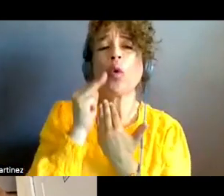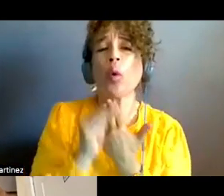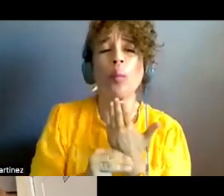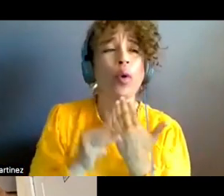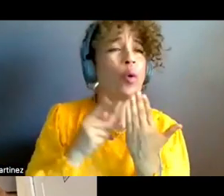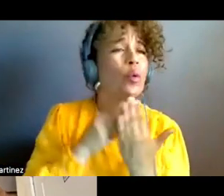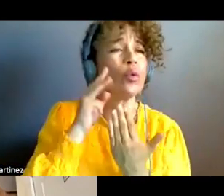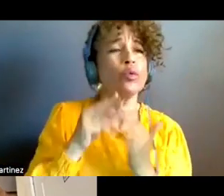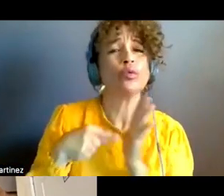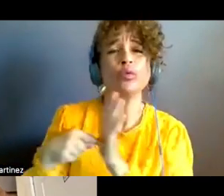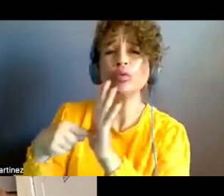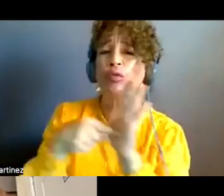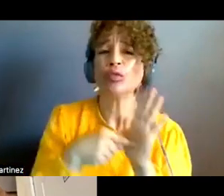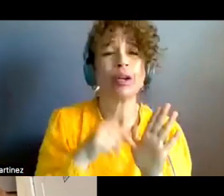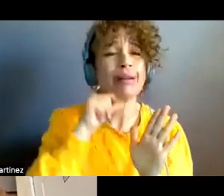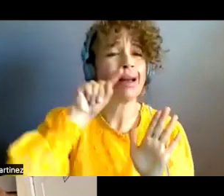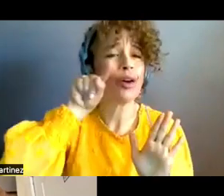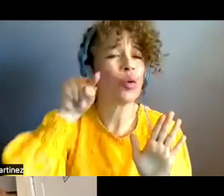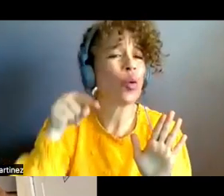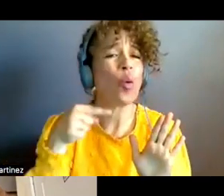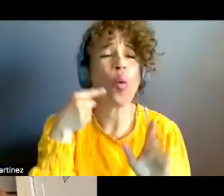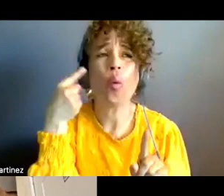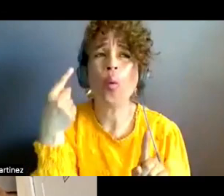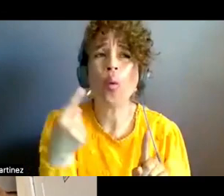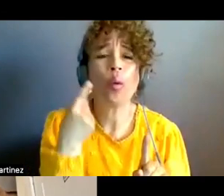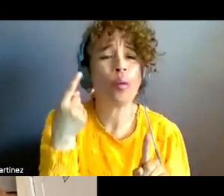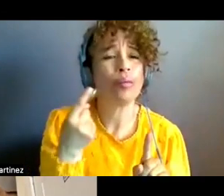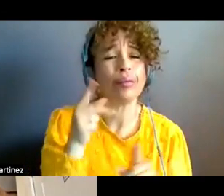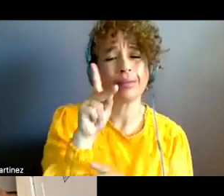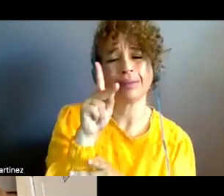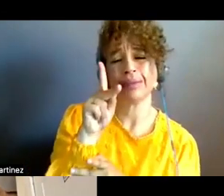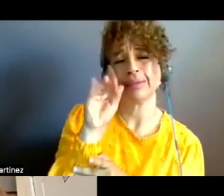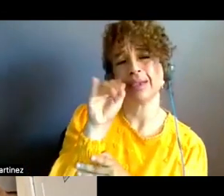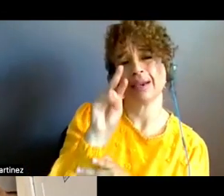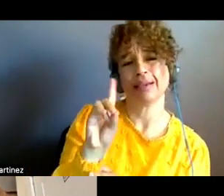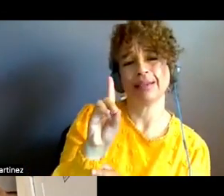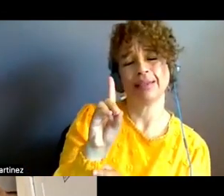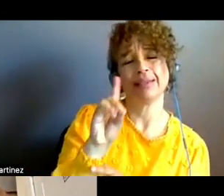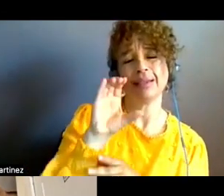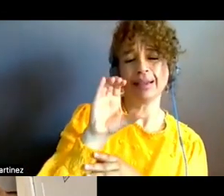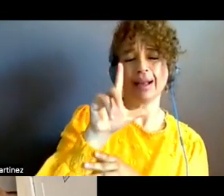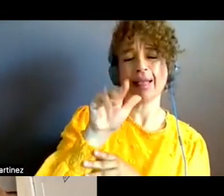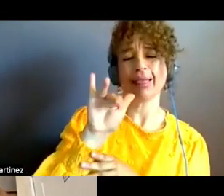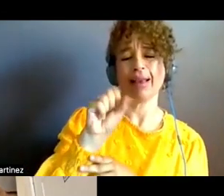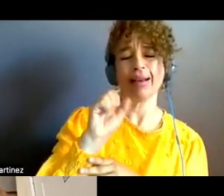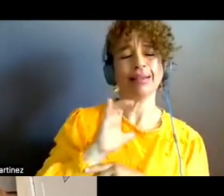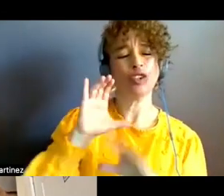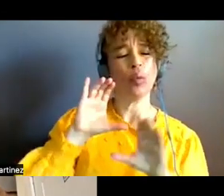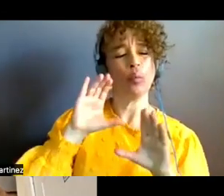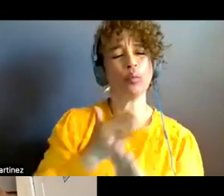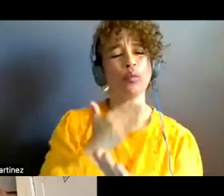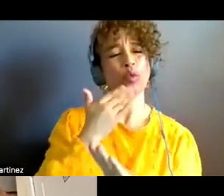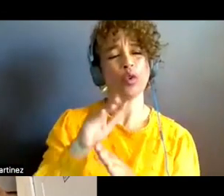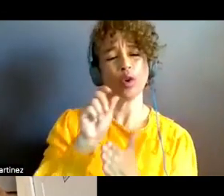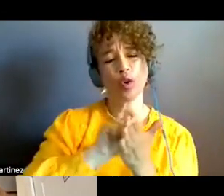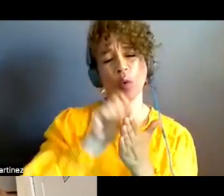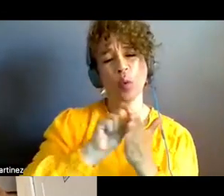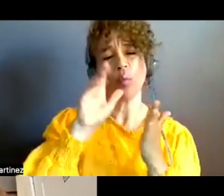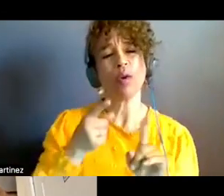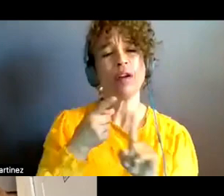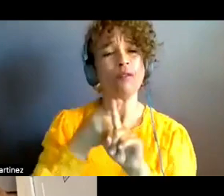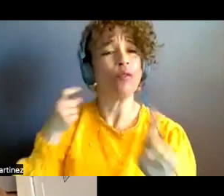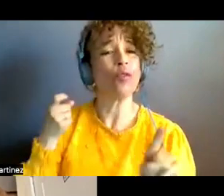that show not only the canon of classical music, but also composers